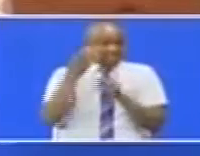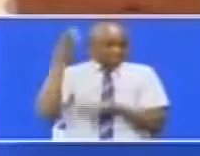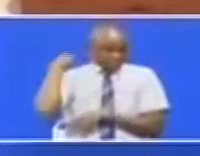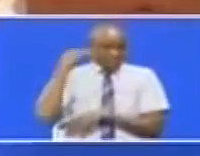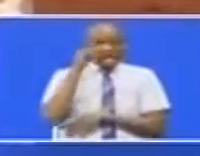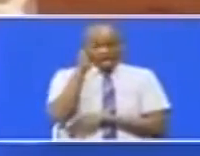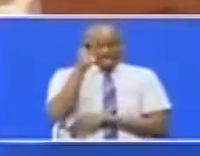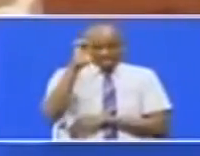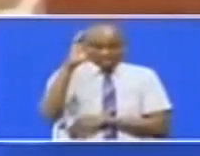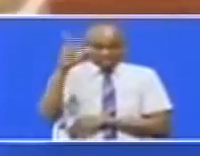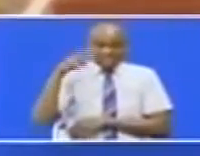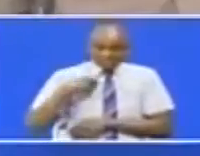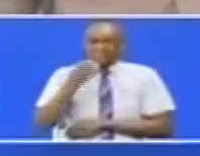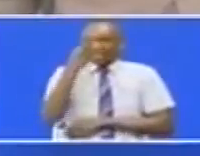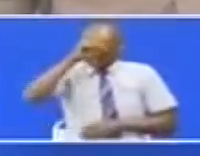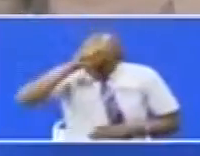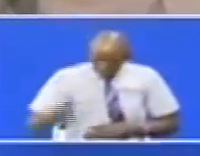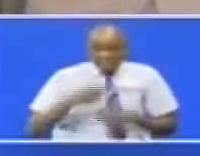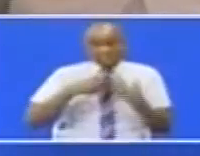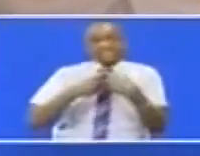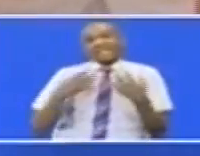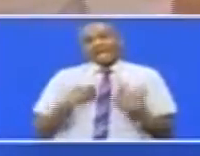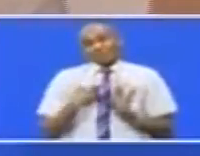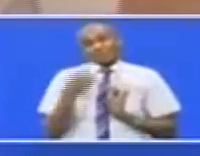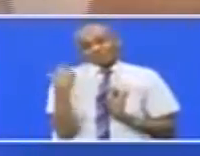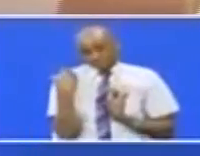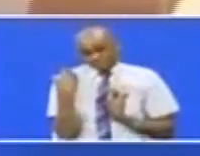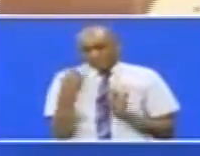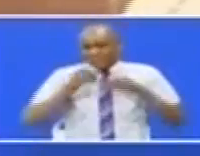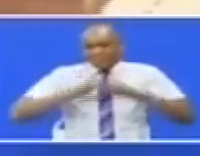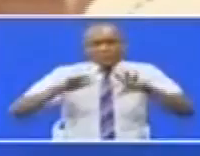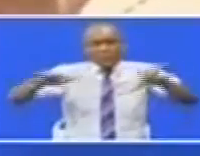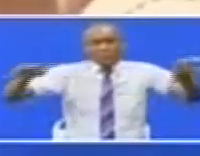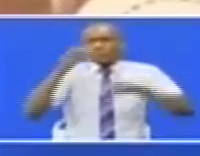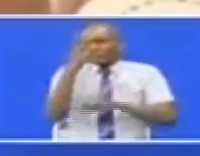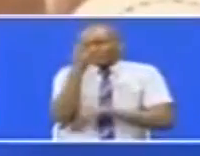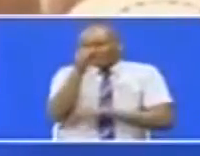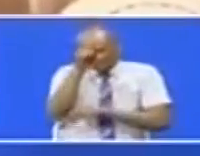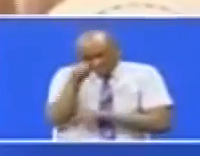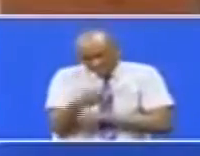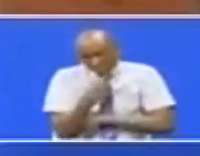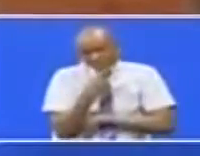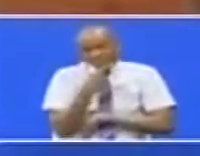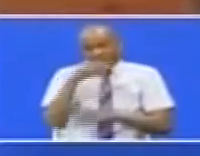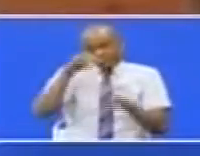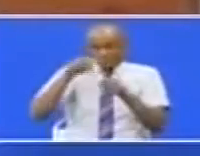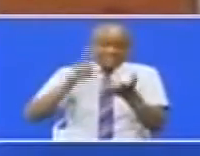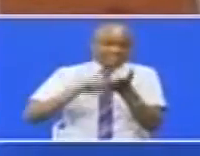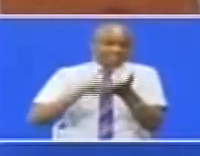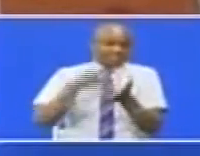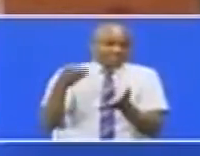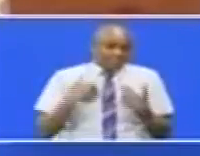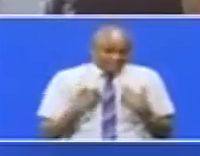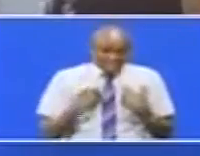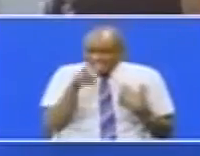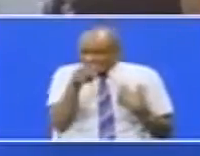IEBC had hired 30,000 voter registration clerks spread across 25,000 voter registration centers,